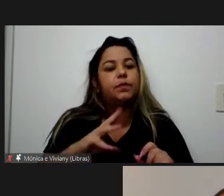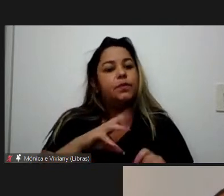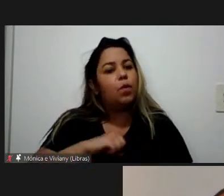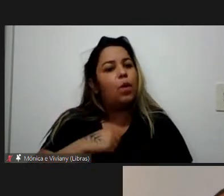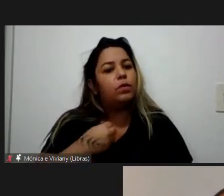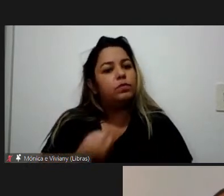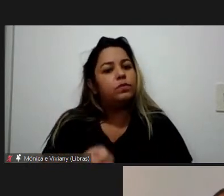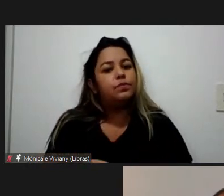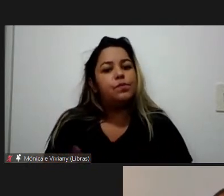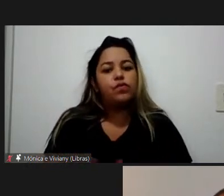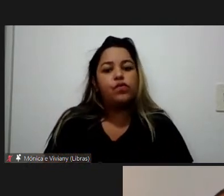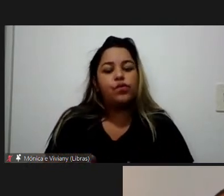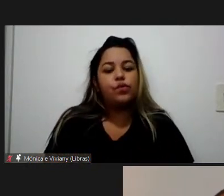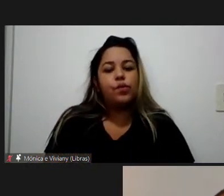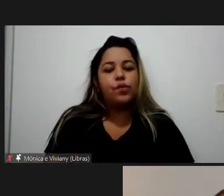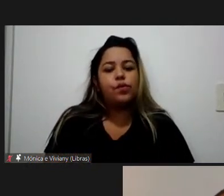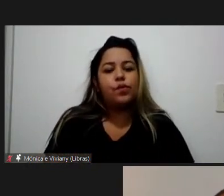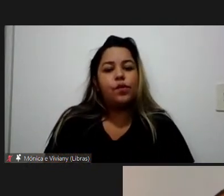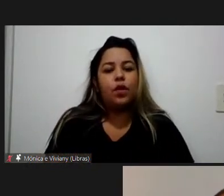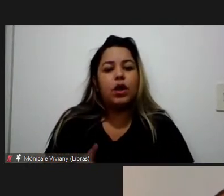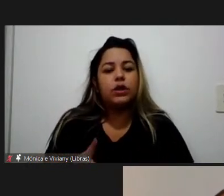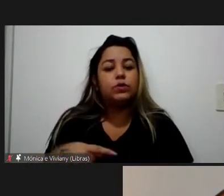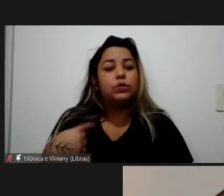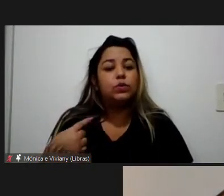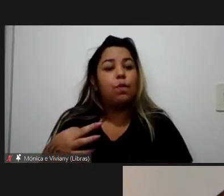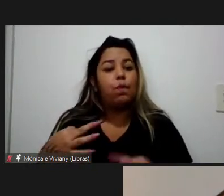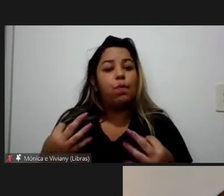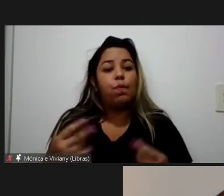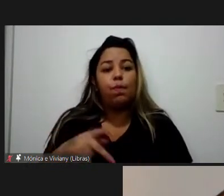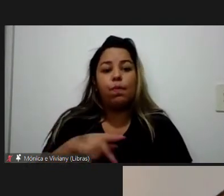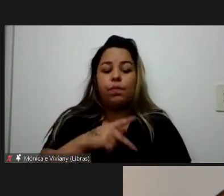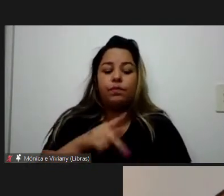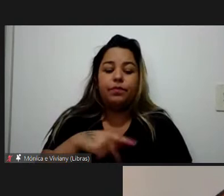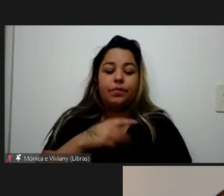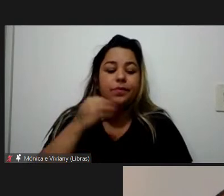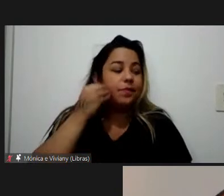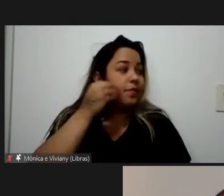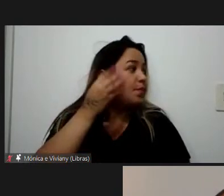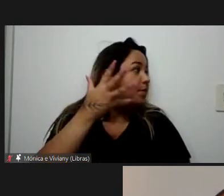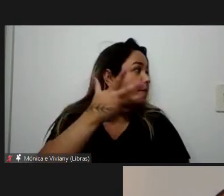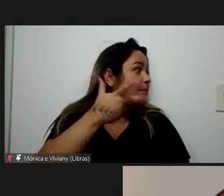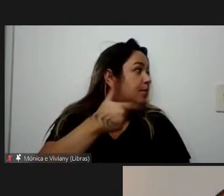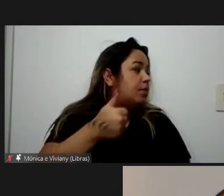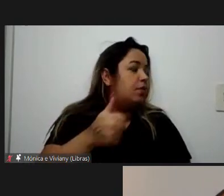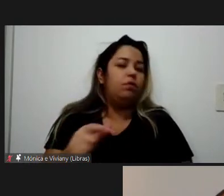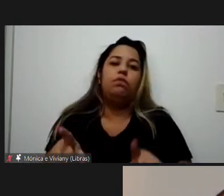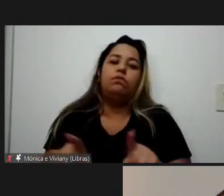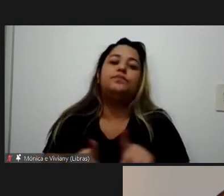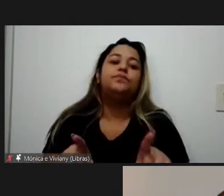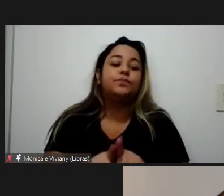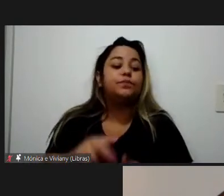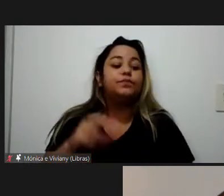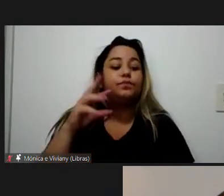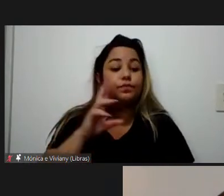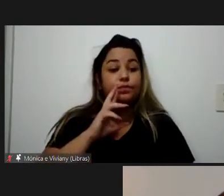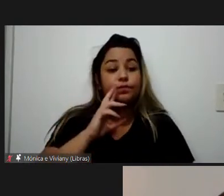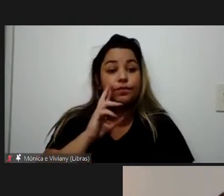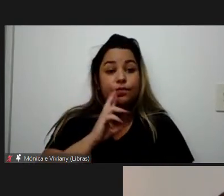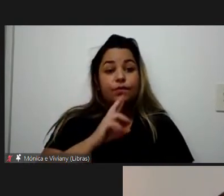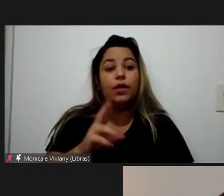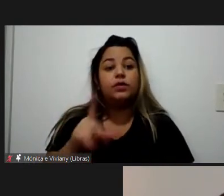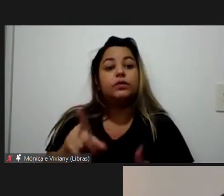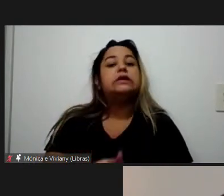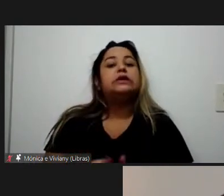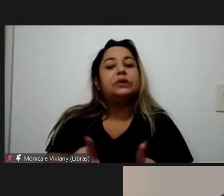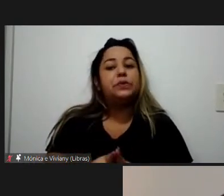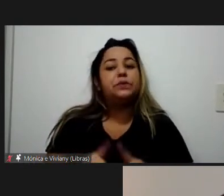which we are proud to show that SUS we do it, unified health system, but we also have a lot of great results